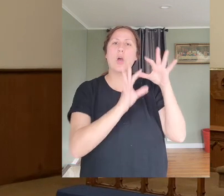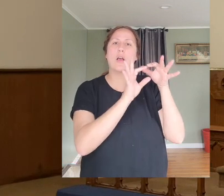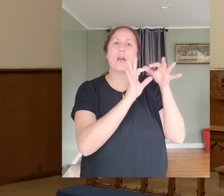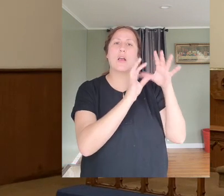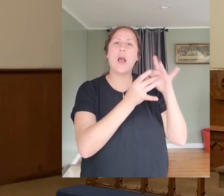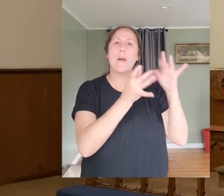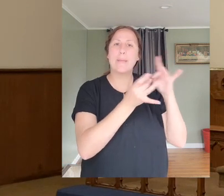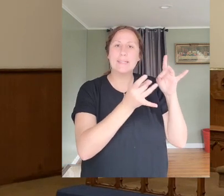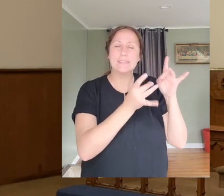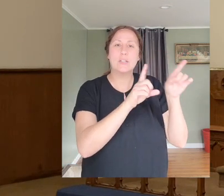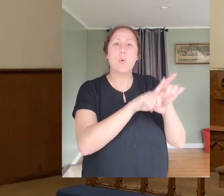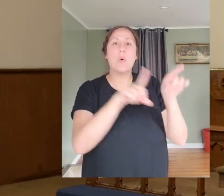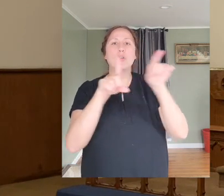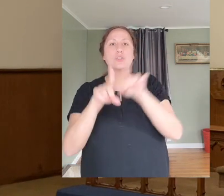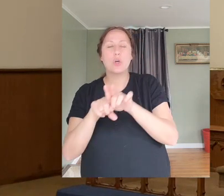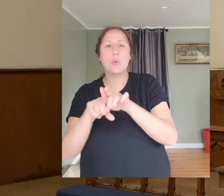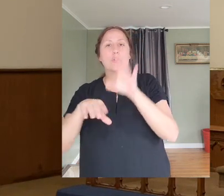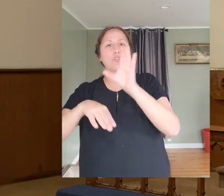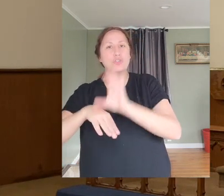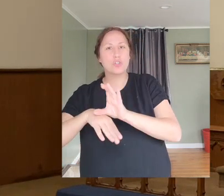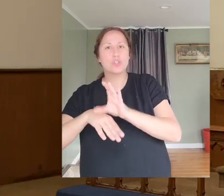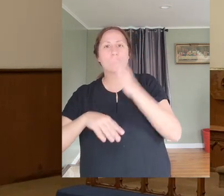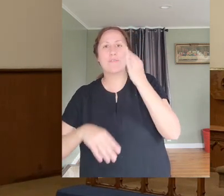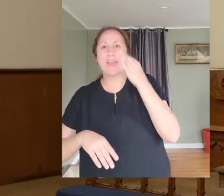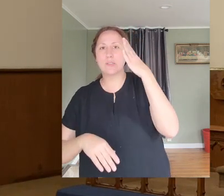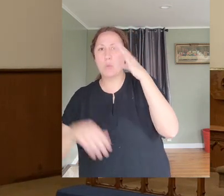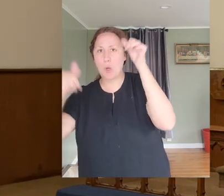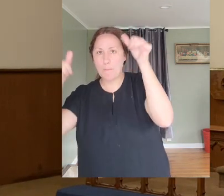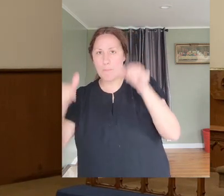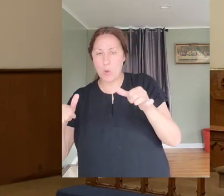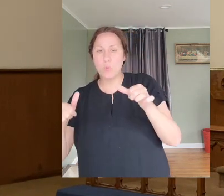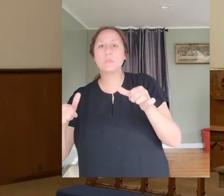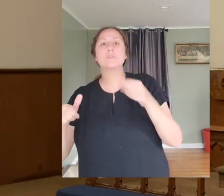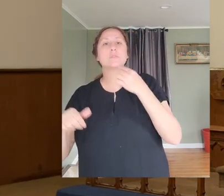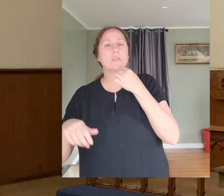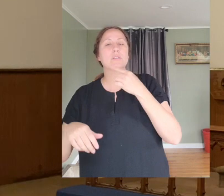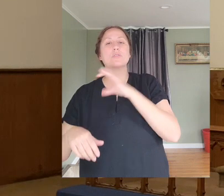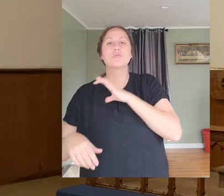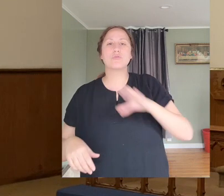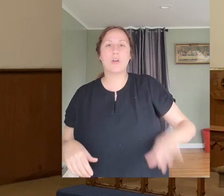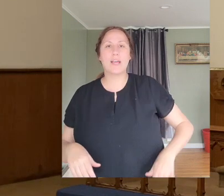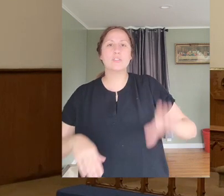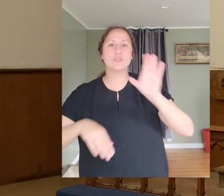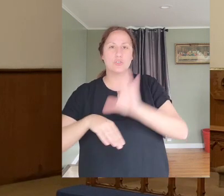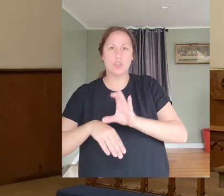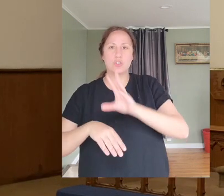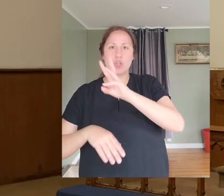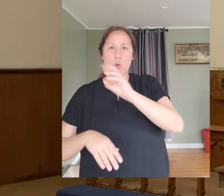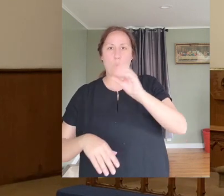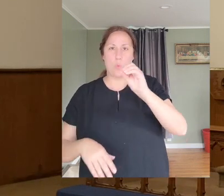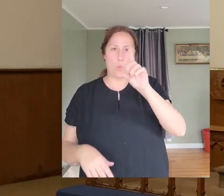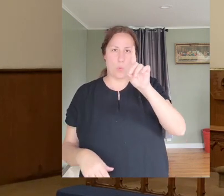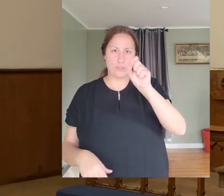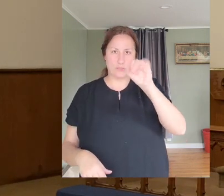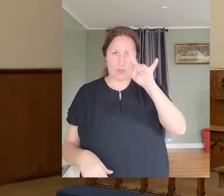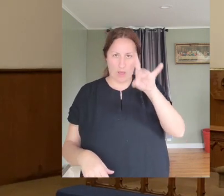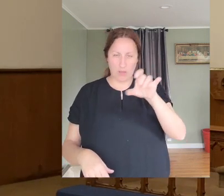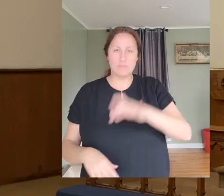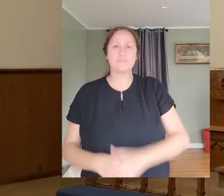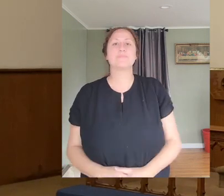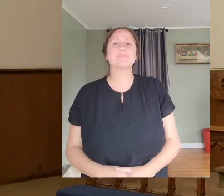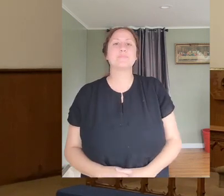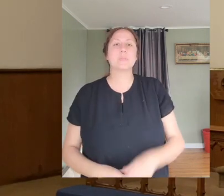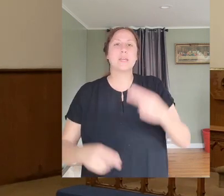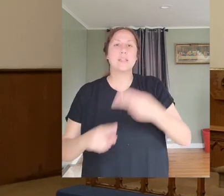our church Facebook post of this service, Christ Church Woodside. In the name of the Father, and